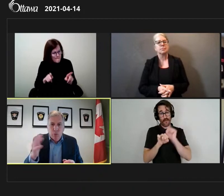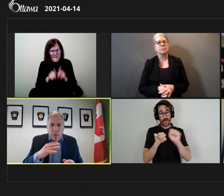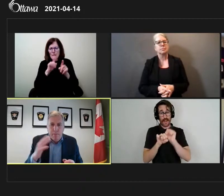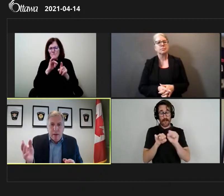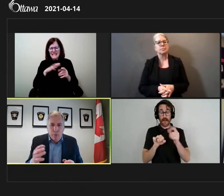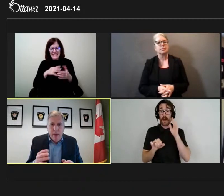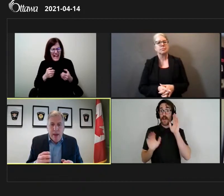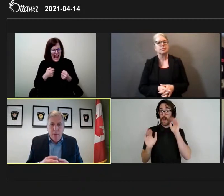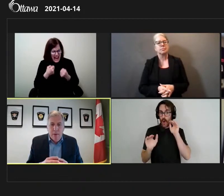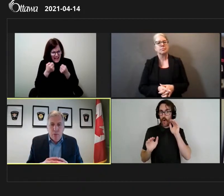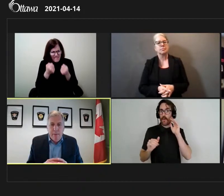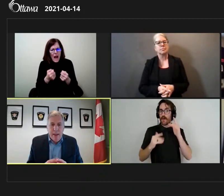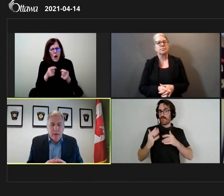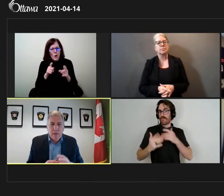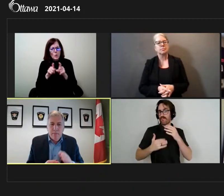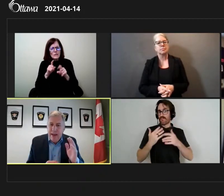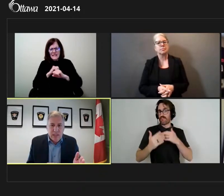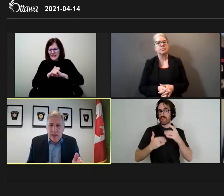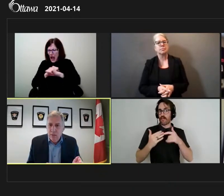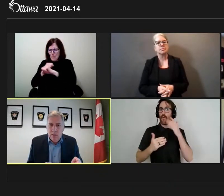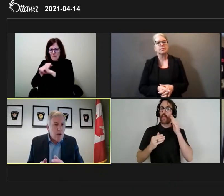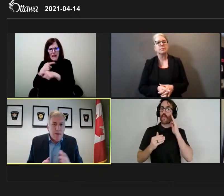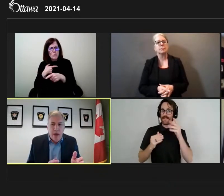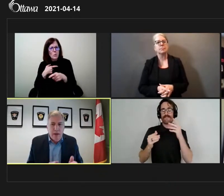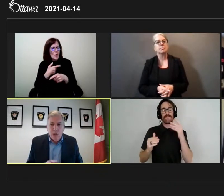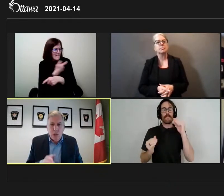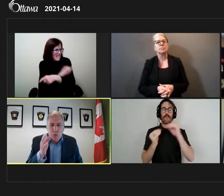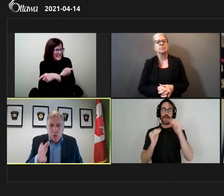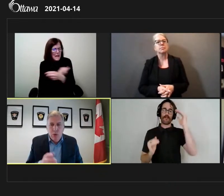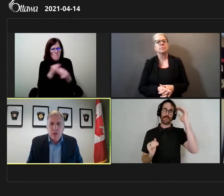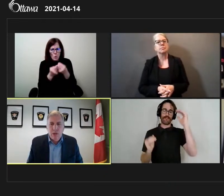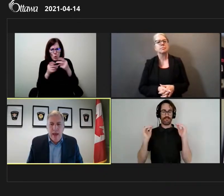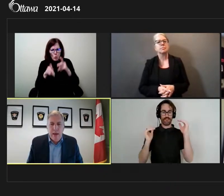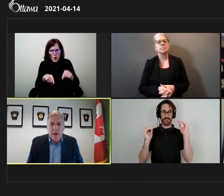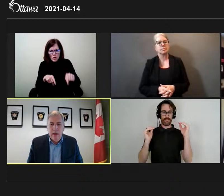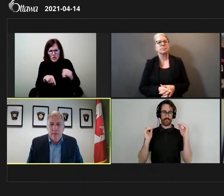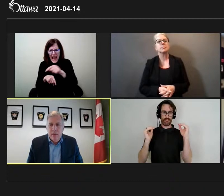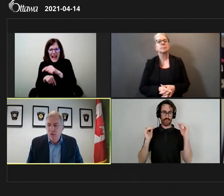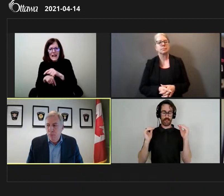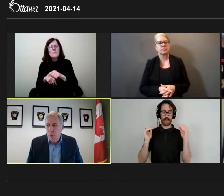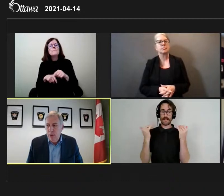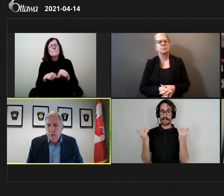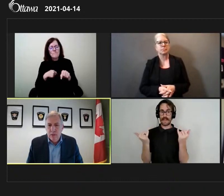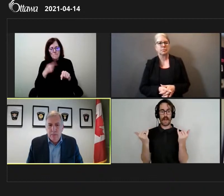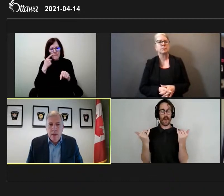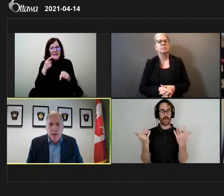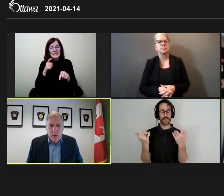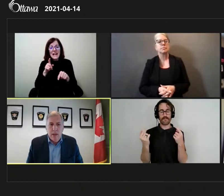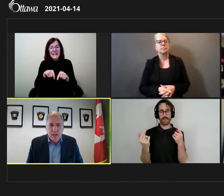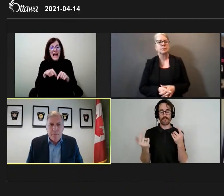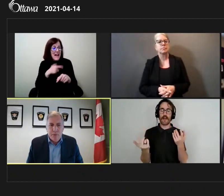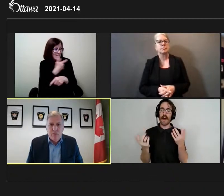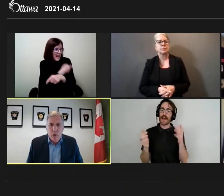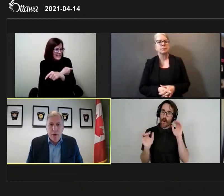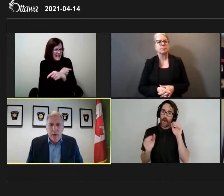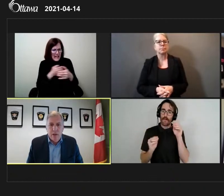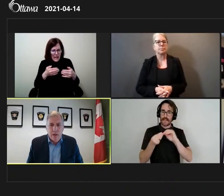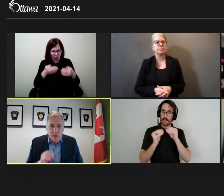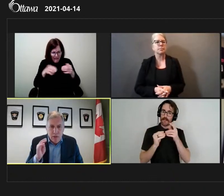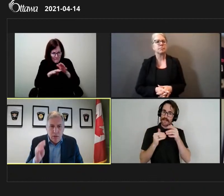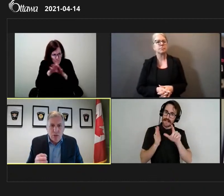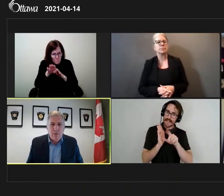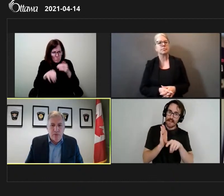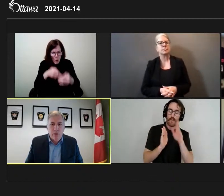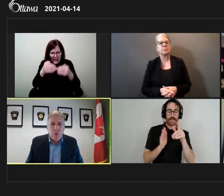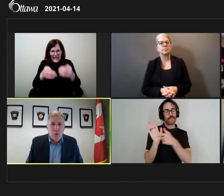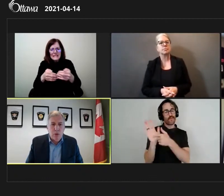that'll recalibrate and rebalance. That said, though, not an excuse. We're using that. And I think you've pointed out some good examples of where we need to continue